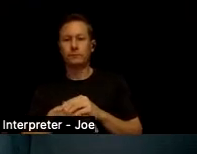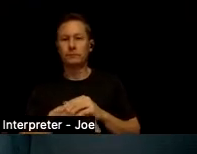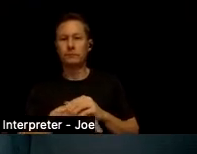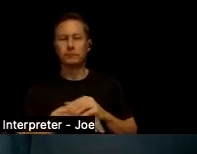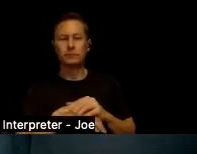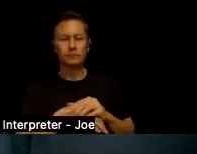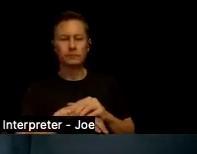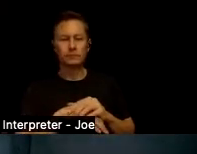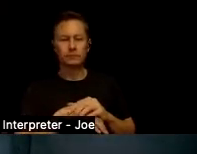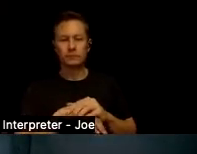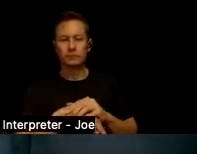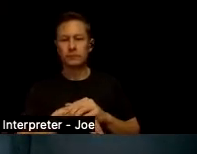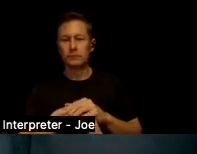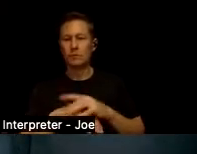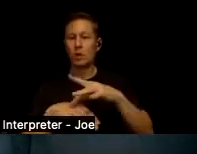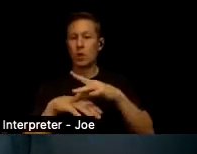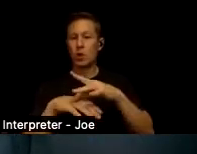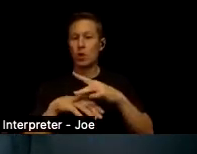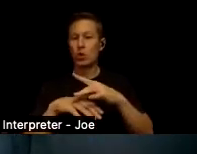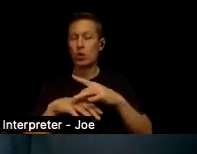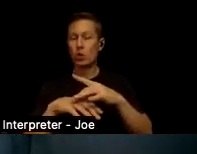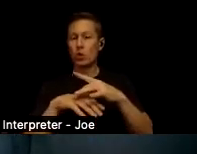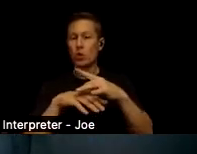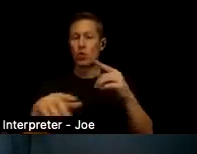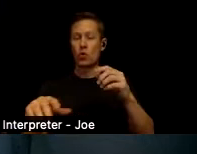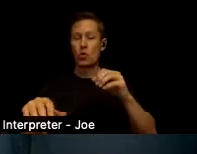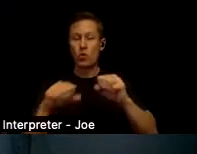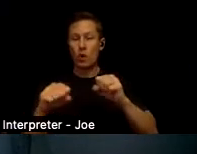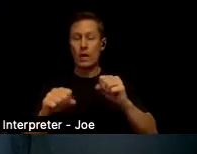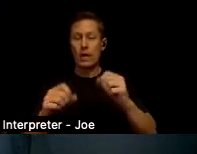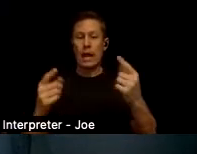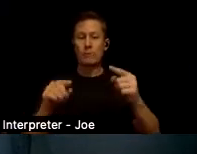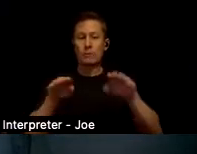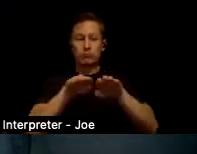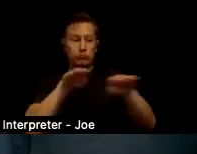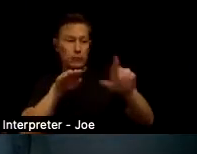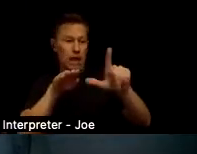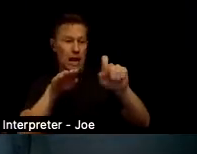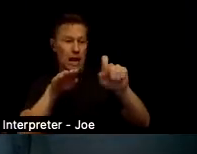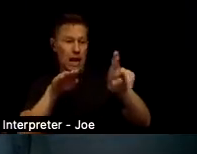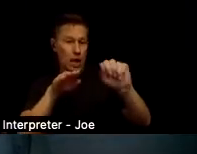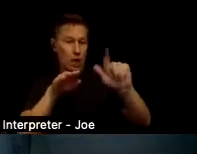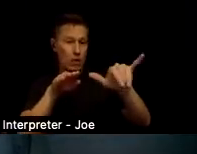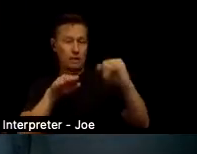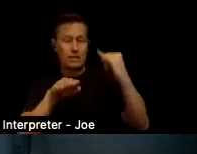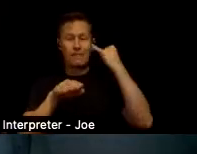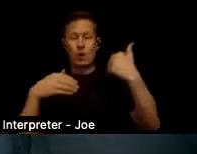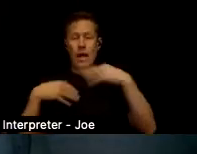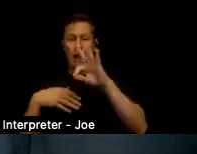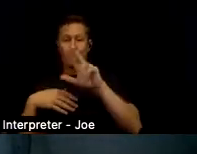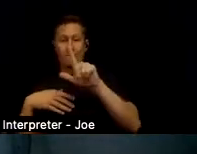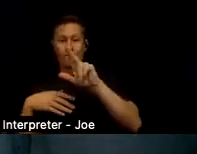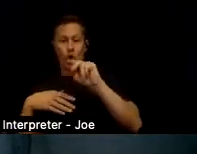So when an earthquake, the earthquake primarily ruptured laterally. So if you have a fault that moves